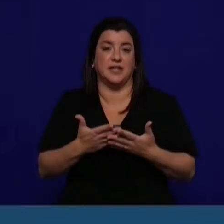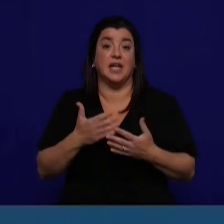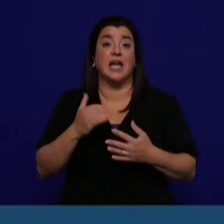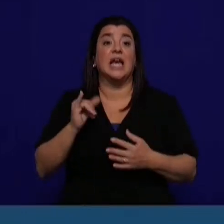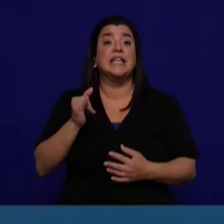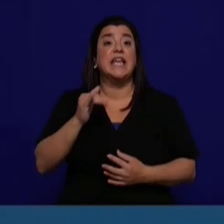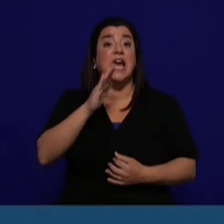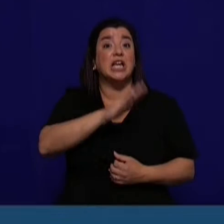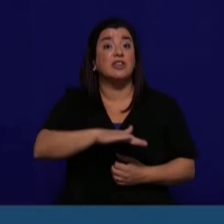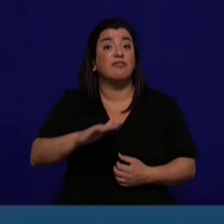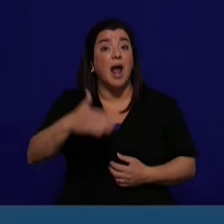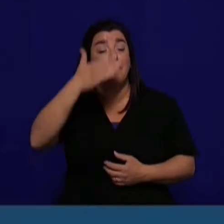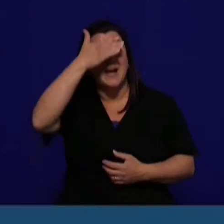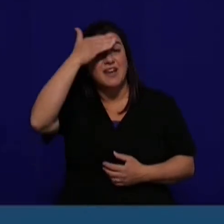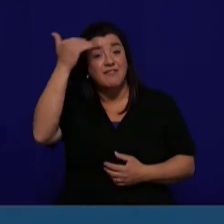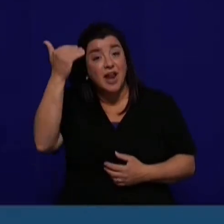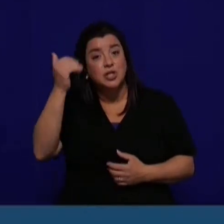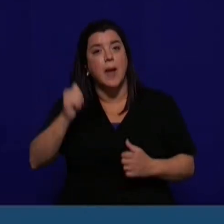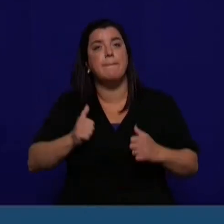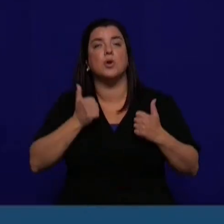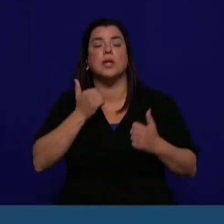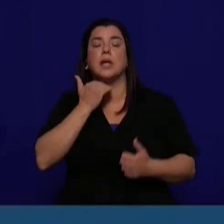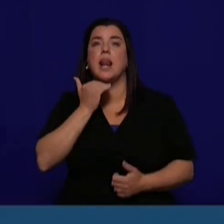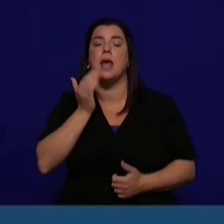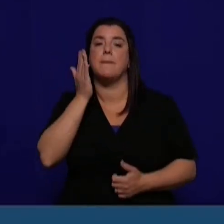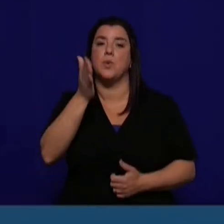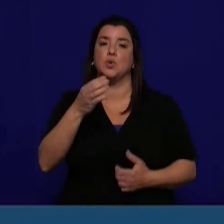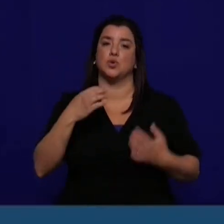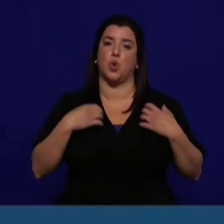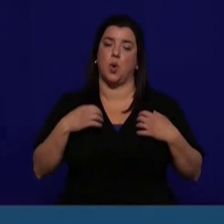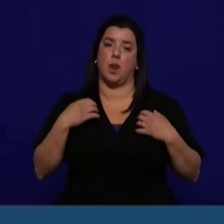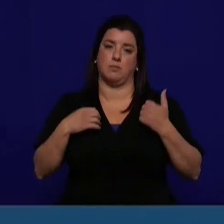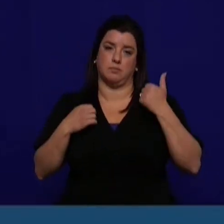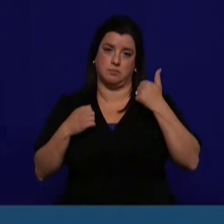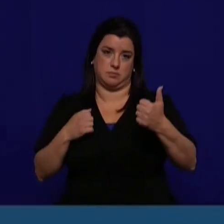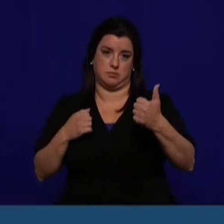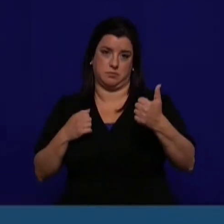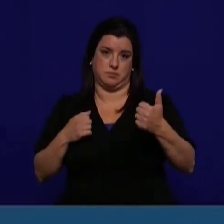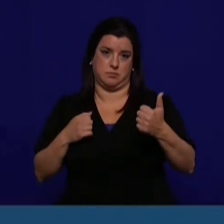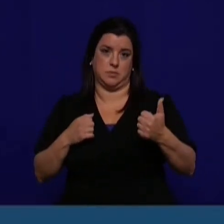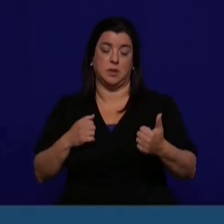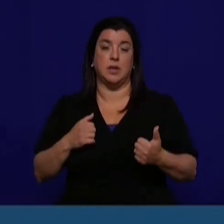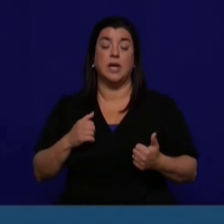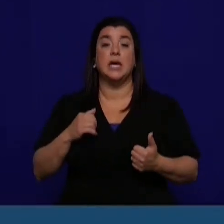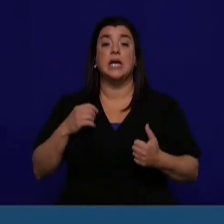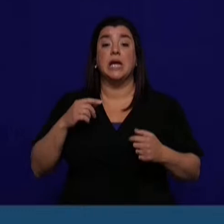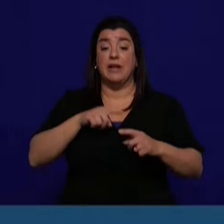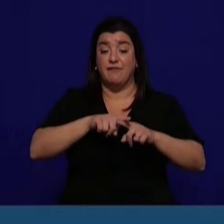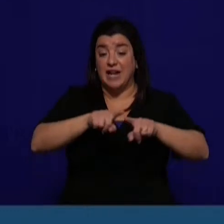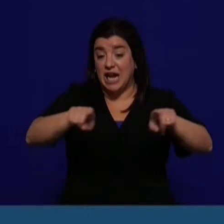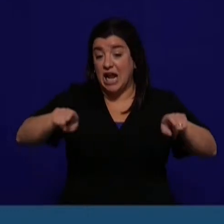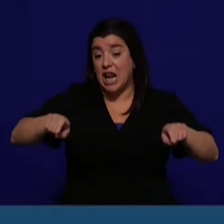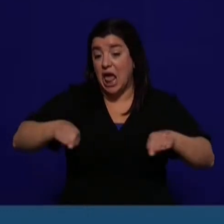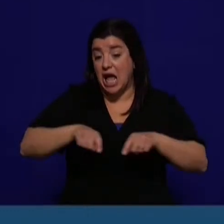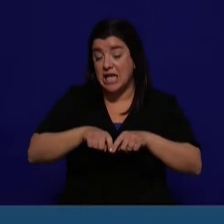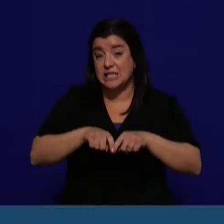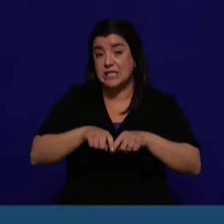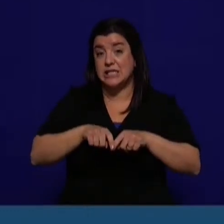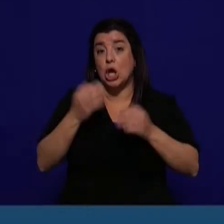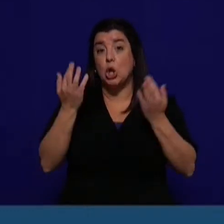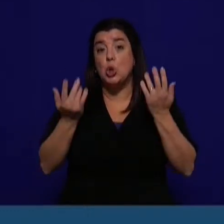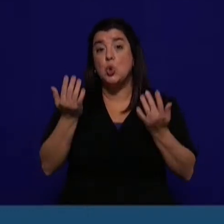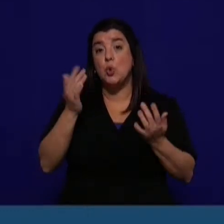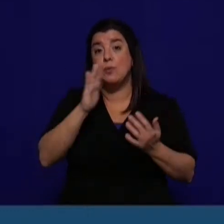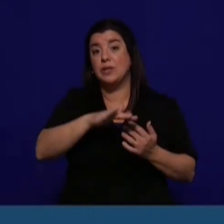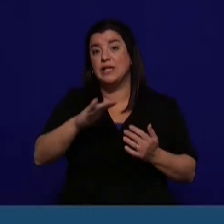ma jattendux l-iskola. Importanti wkoll li inti fil-klassijiet dan l-ammonti ta' tfal li qegħdin fil-klassi wkoll